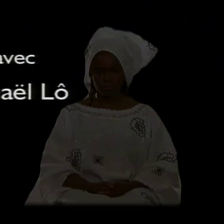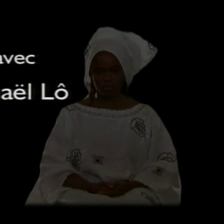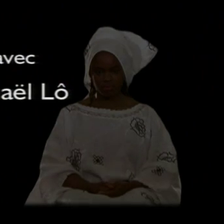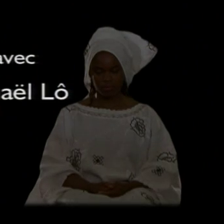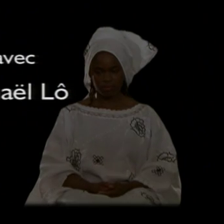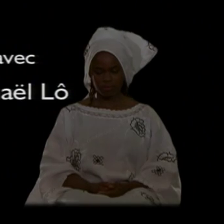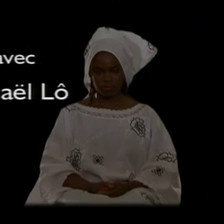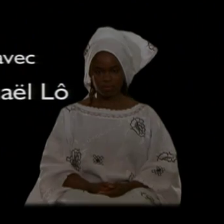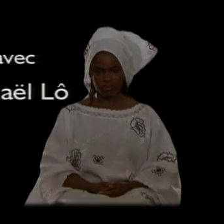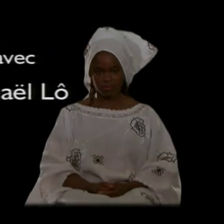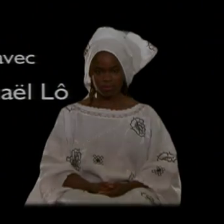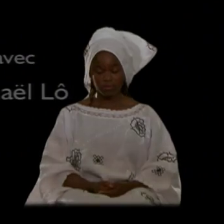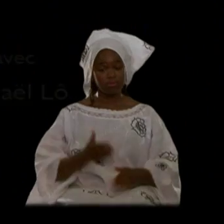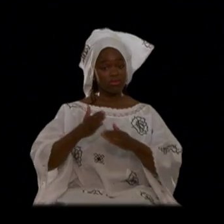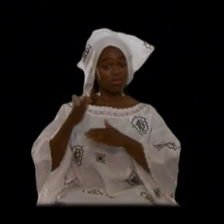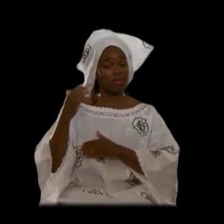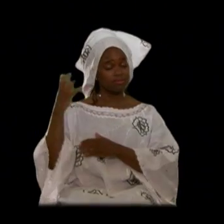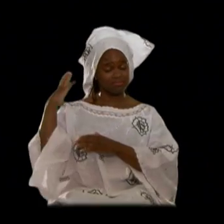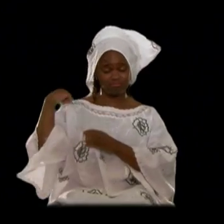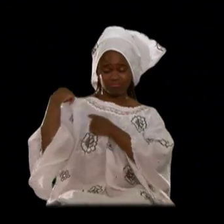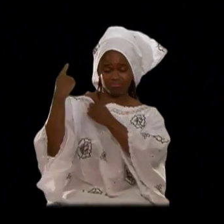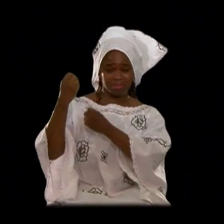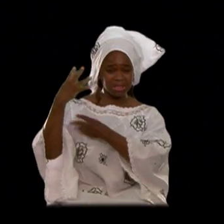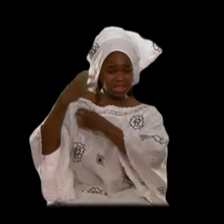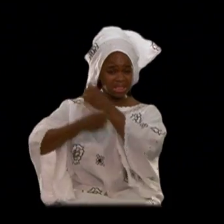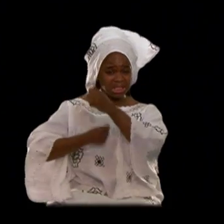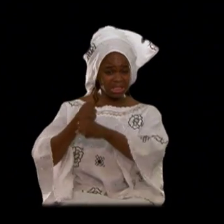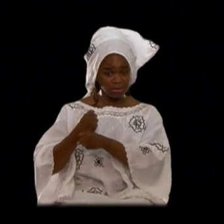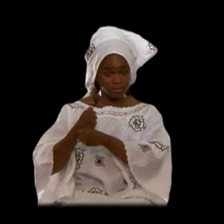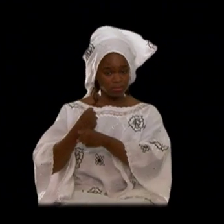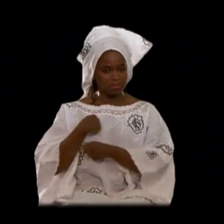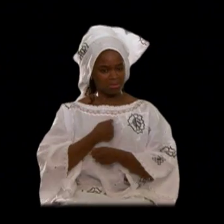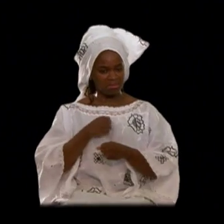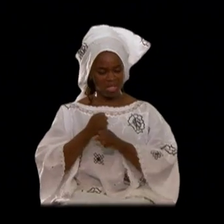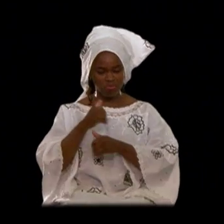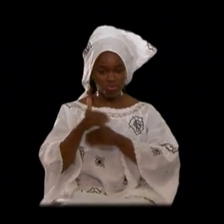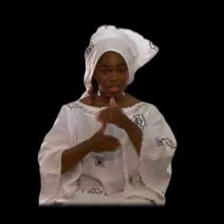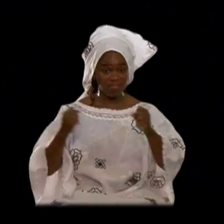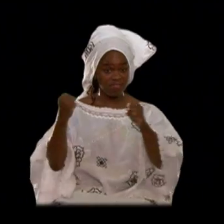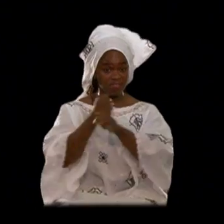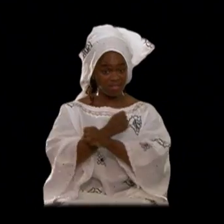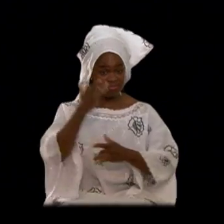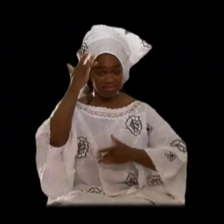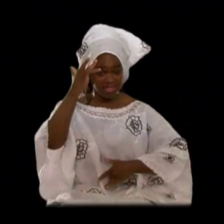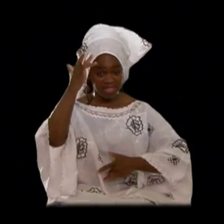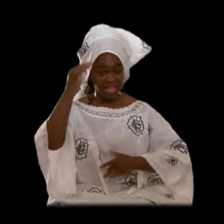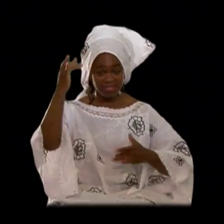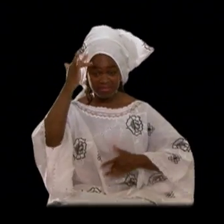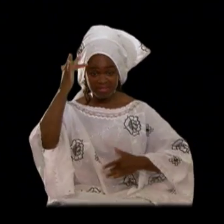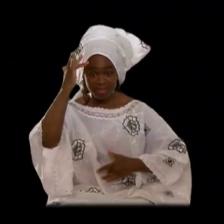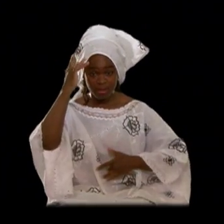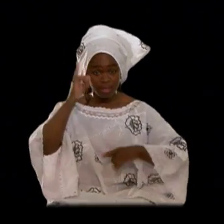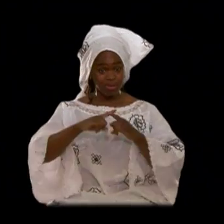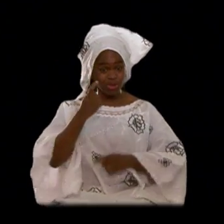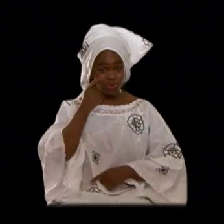Over the past 100 years, we have made great progress in fighting illness and disease. But recently, a new disease has